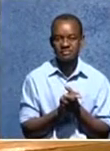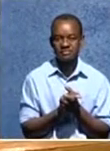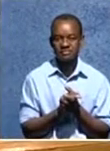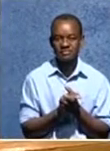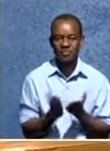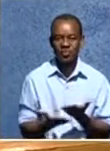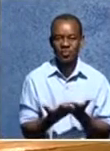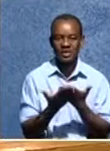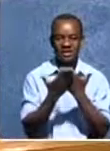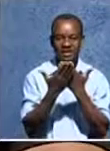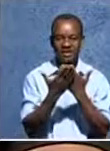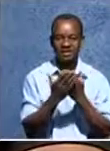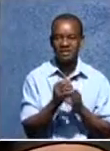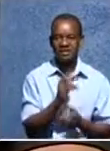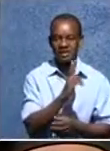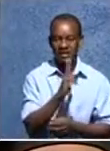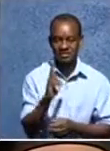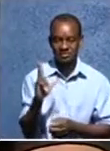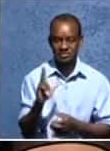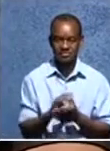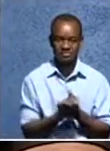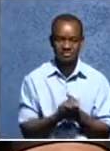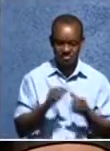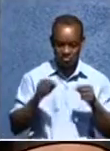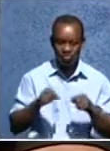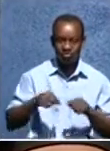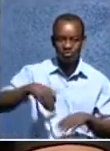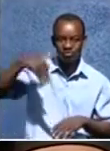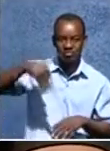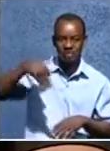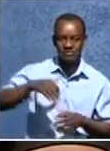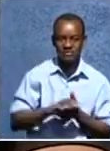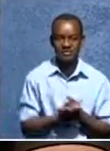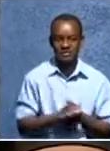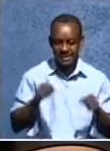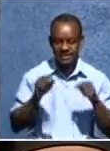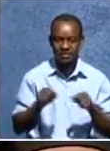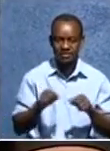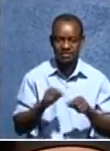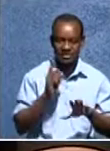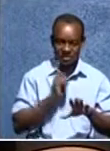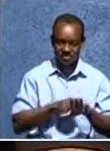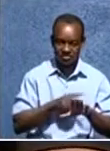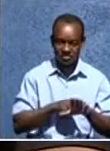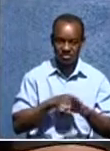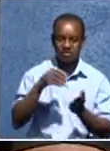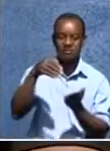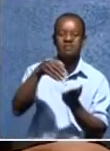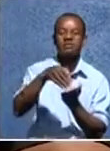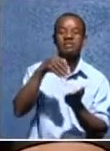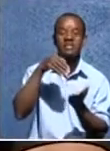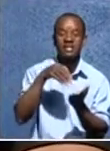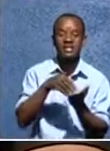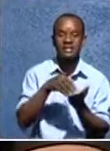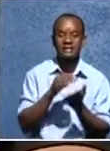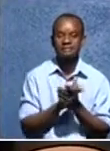customer service, the training that they are offering through the Polytechnic of Namibia. And I think it's about time that as the industry, we do come together and